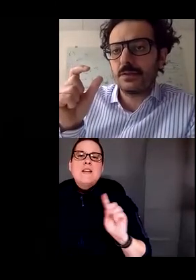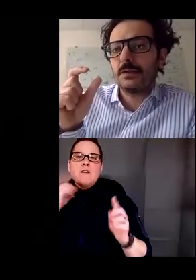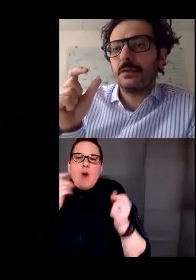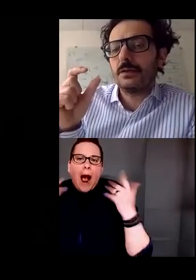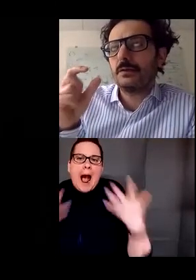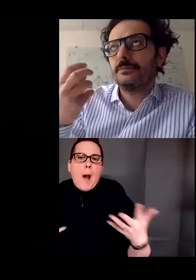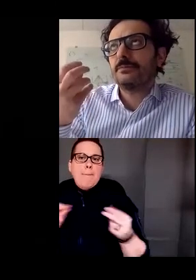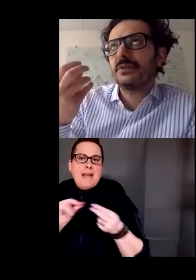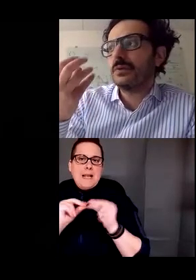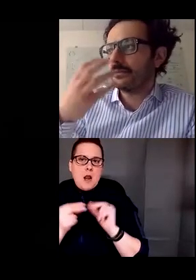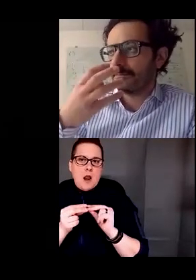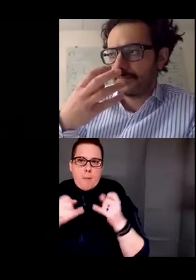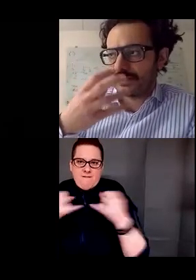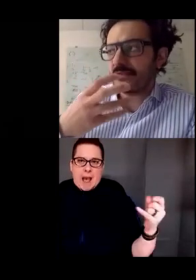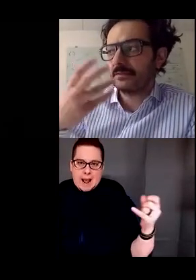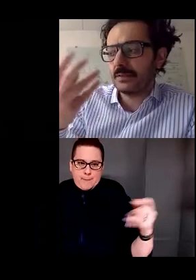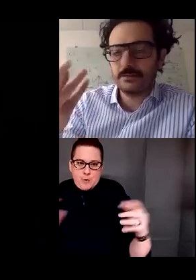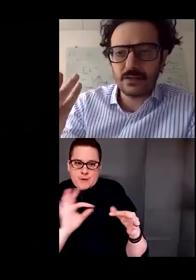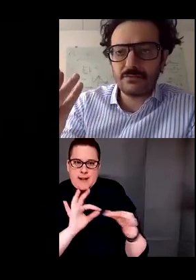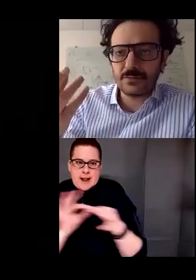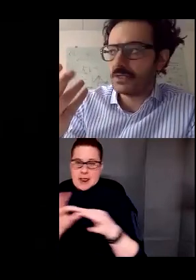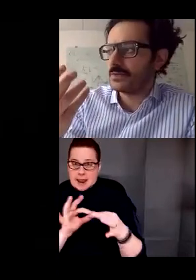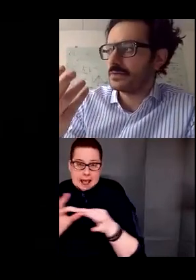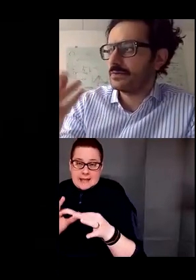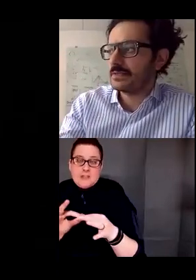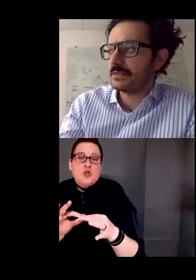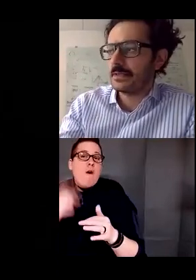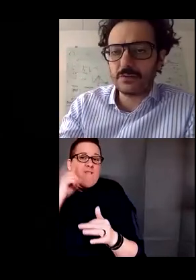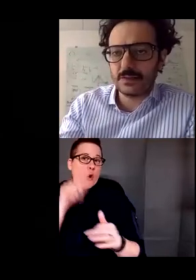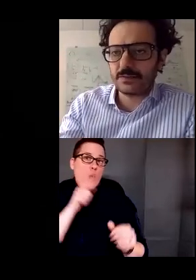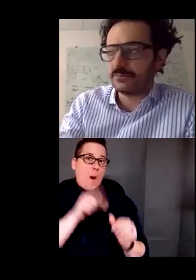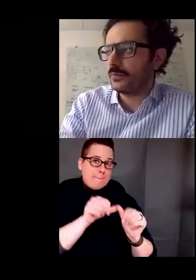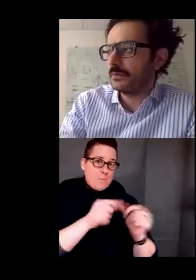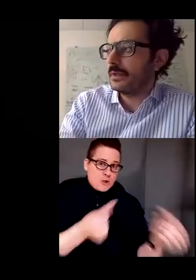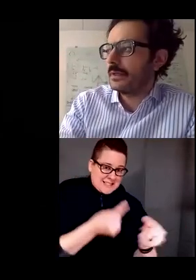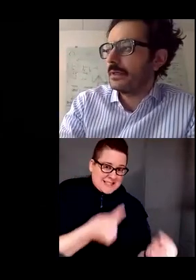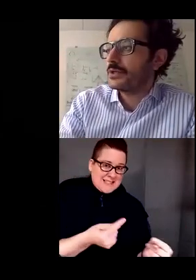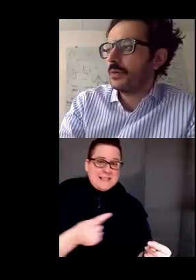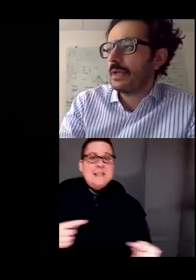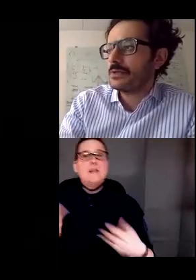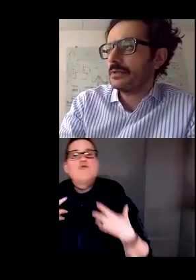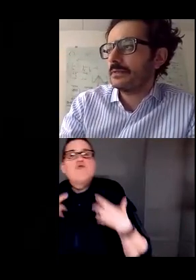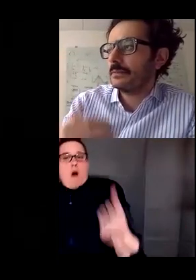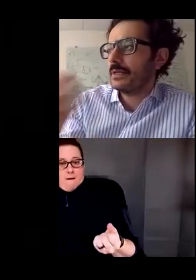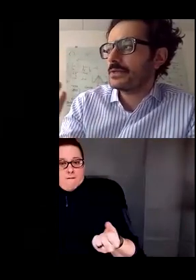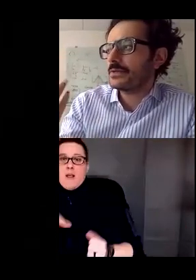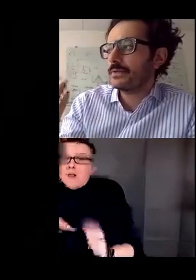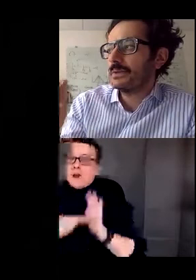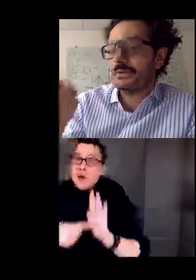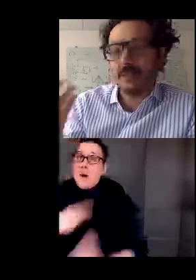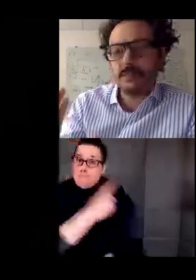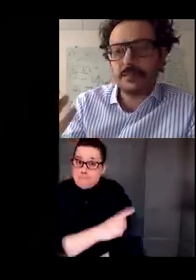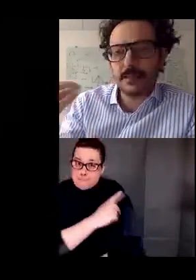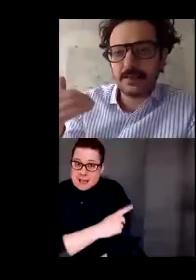fibers between the persistent and recovered patients. So this is a contrast, if you want, showing actually that the patients who